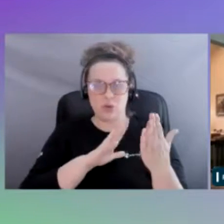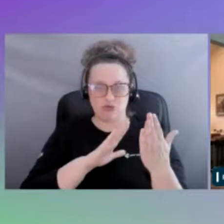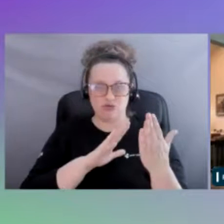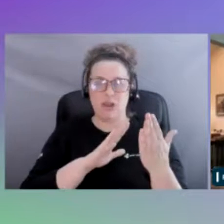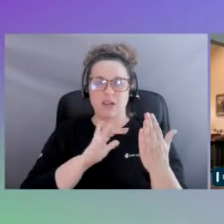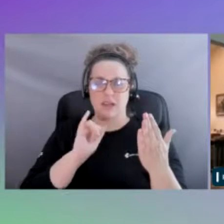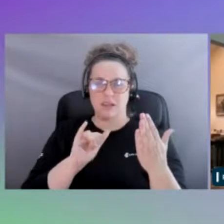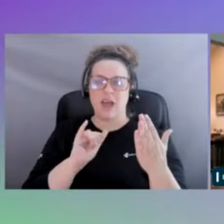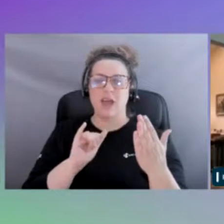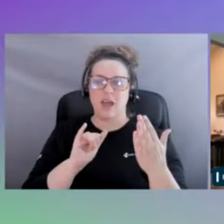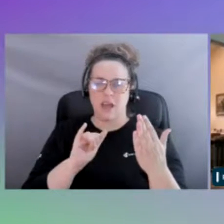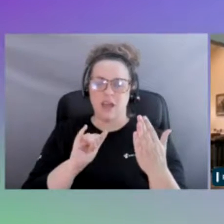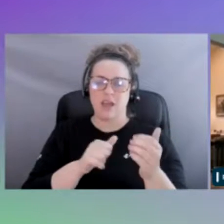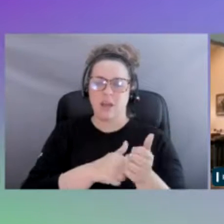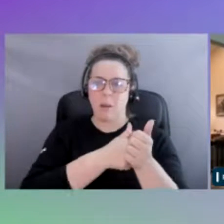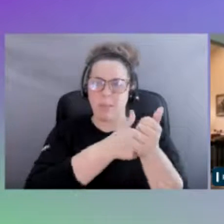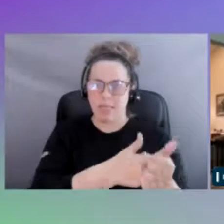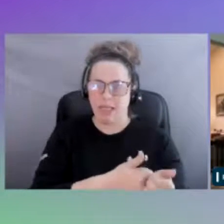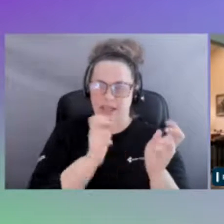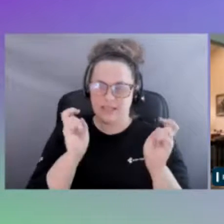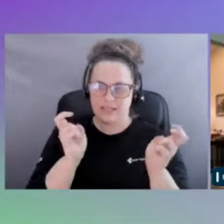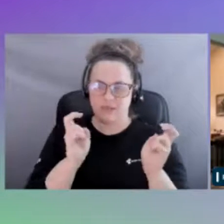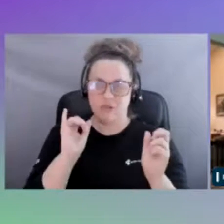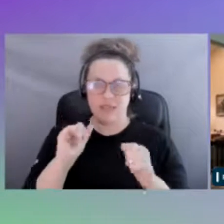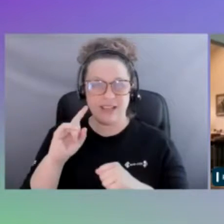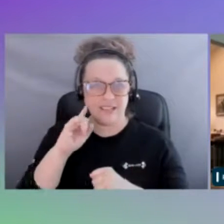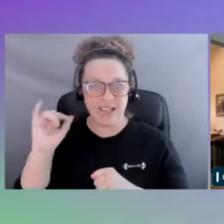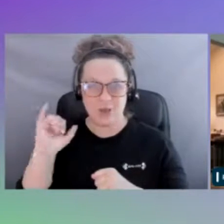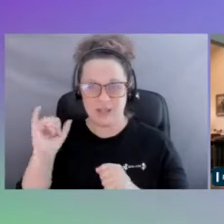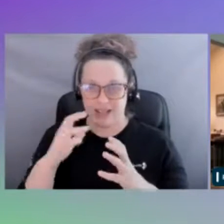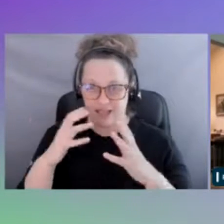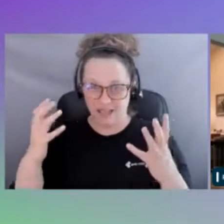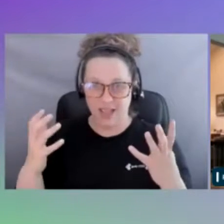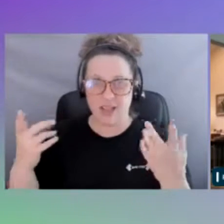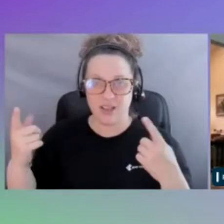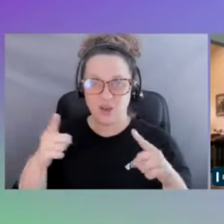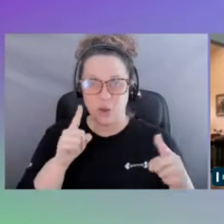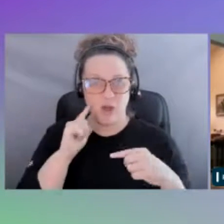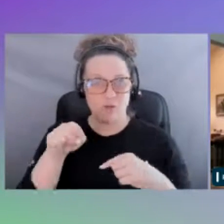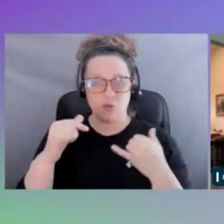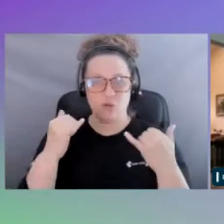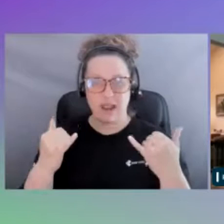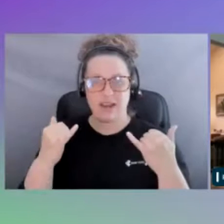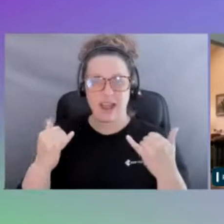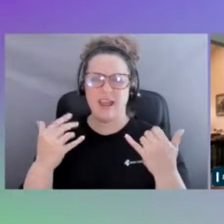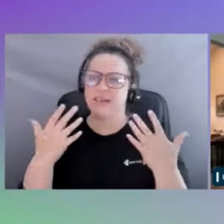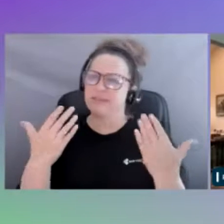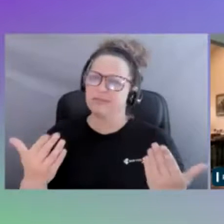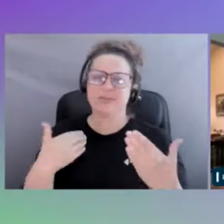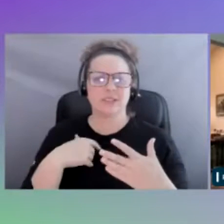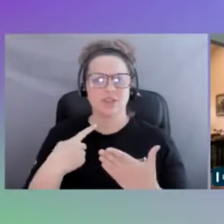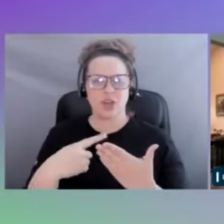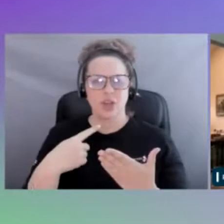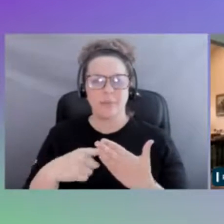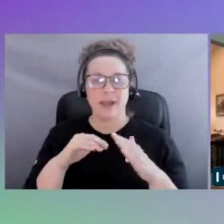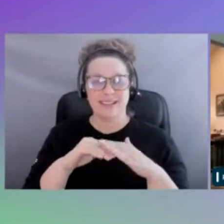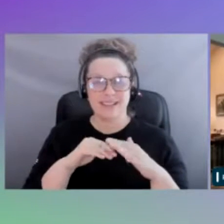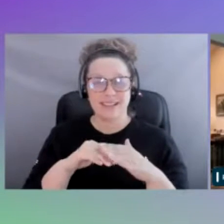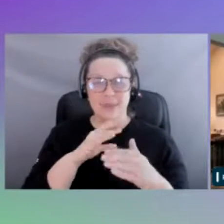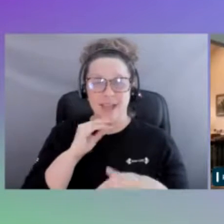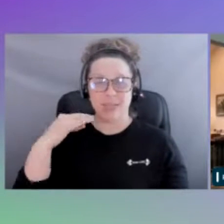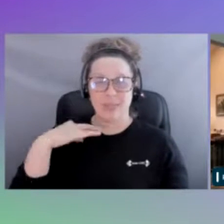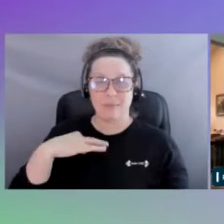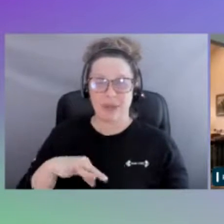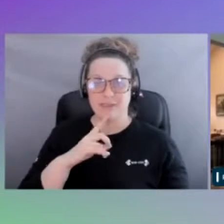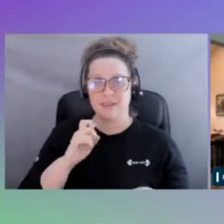compliance issue. That sounds like a lot going on for you right now. Let's talk about accessibility and the